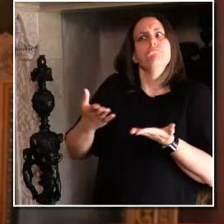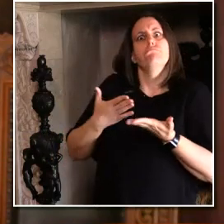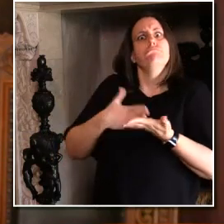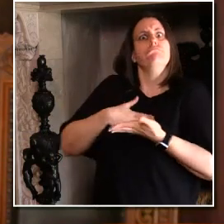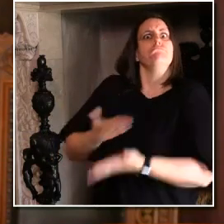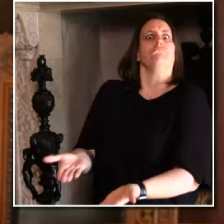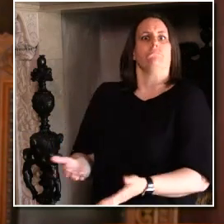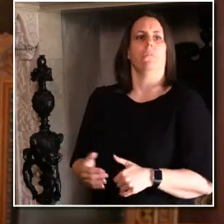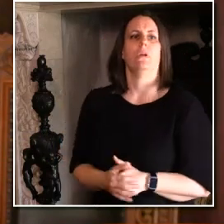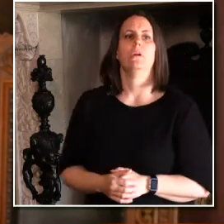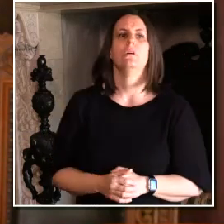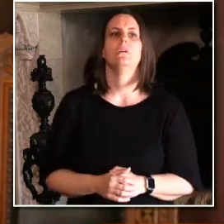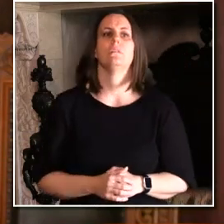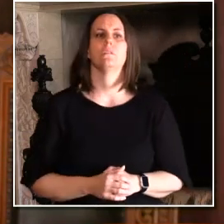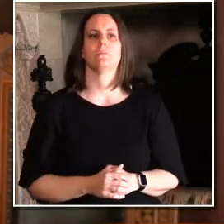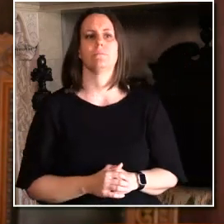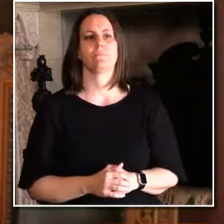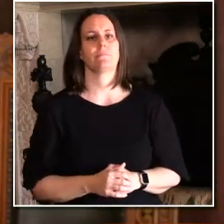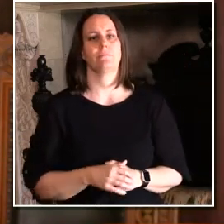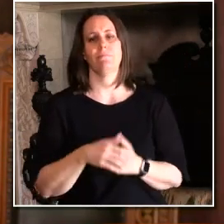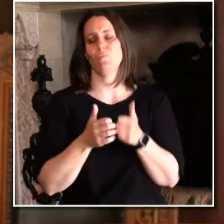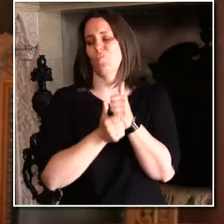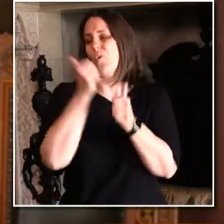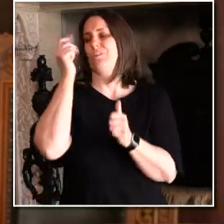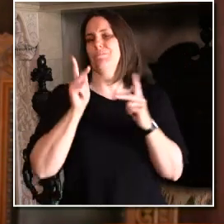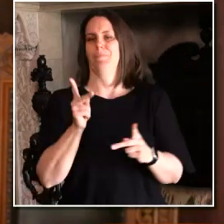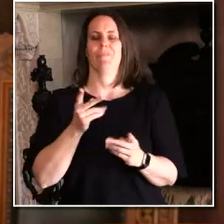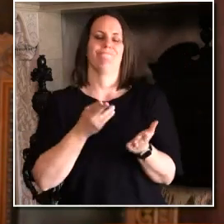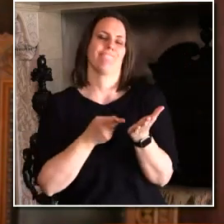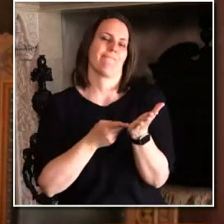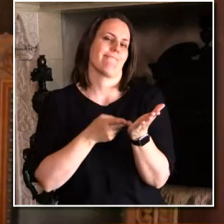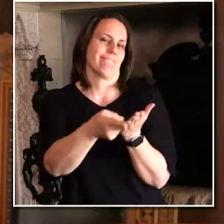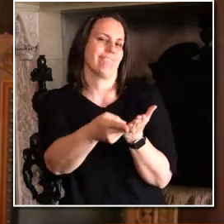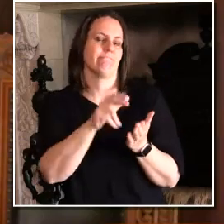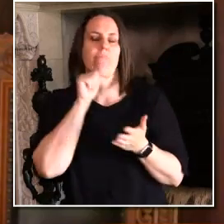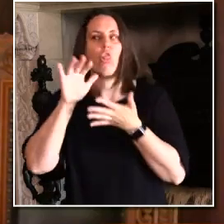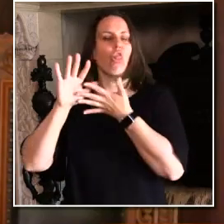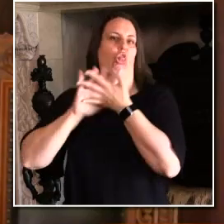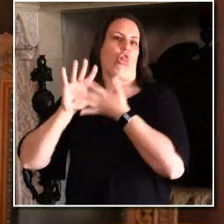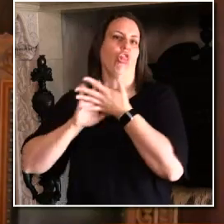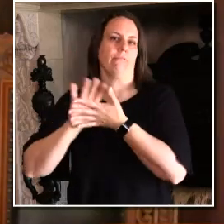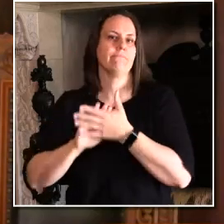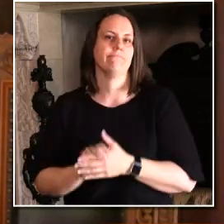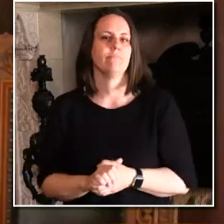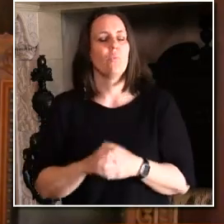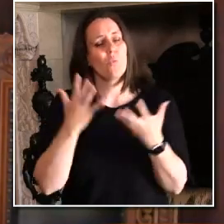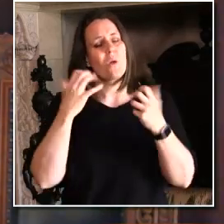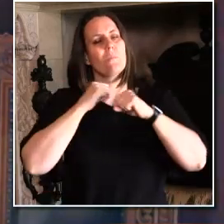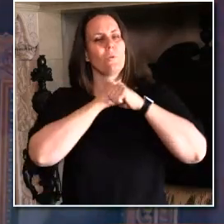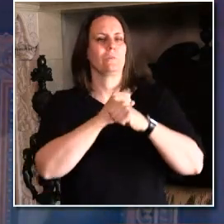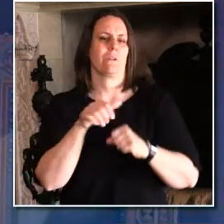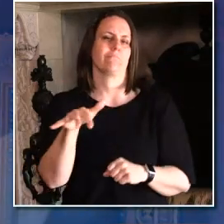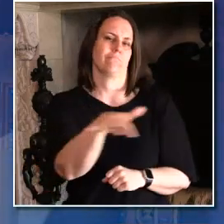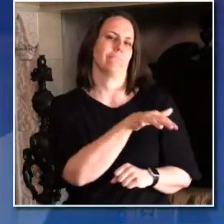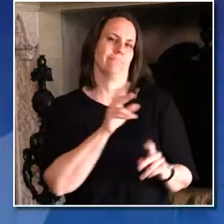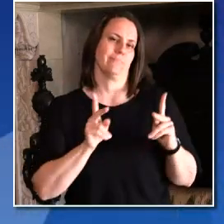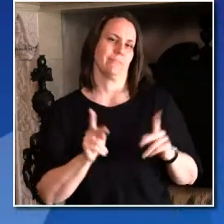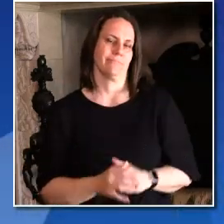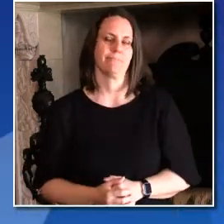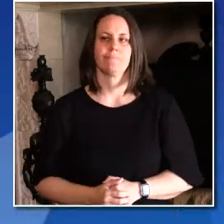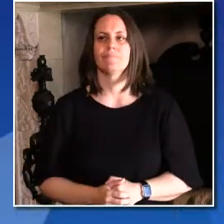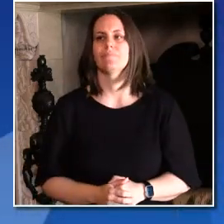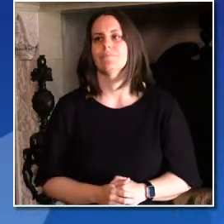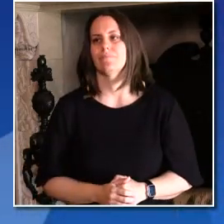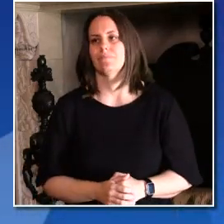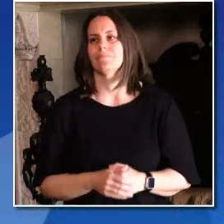being truthful, and they're really motivated by protecting their family and their friends and their neighbors. All right, wonderful.